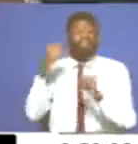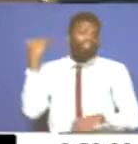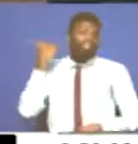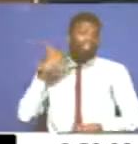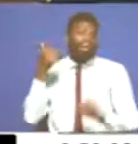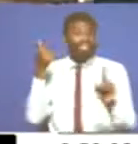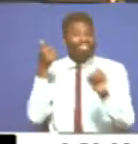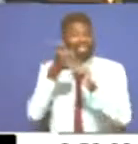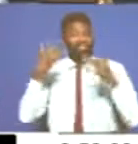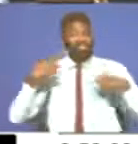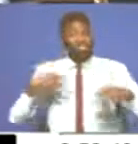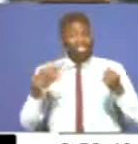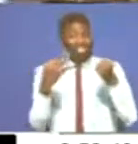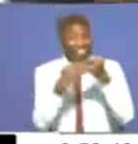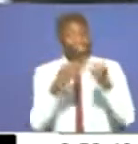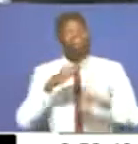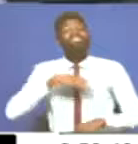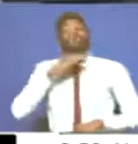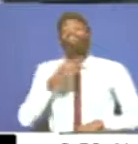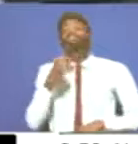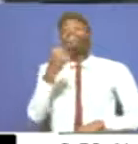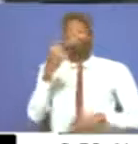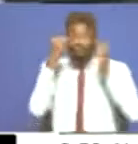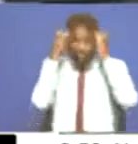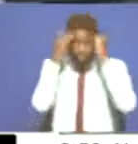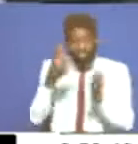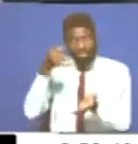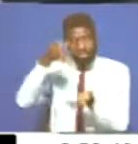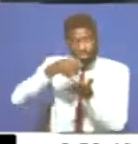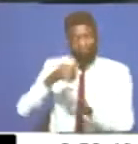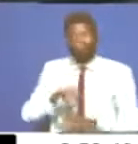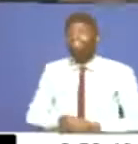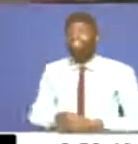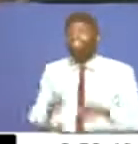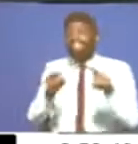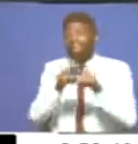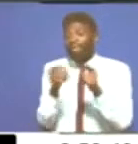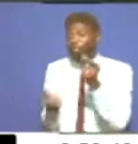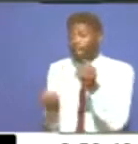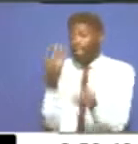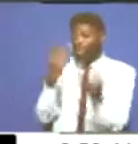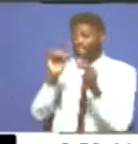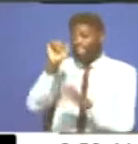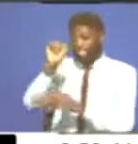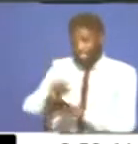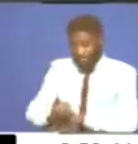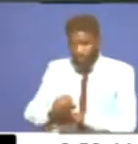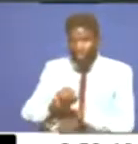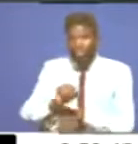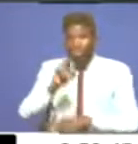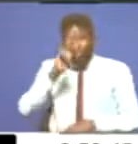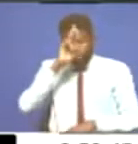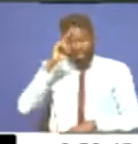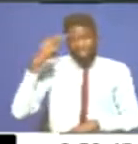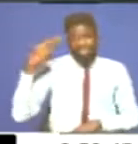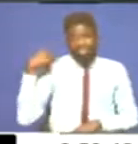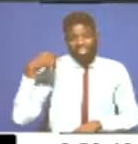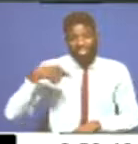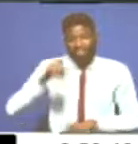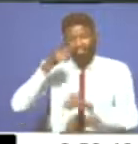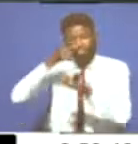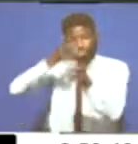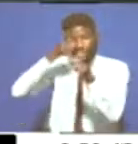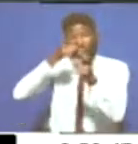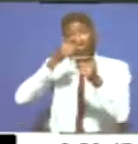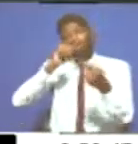2 pupils. Elsewhere in Baringo South, an inspector of police was shot and injured after bandits attacked Nosukuro camp.